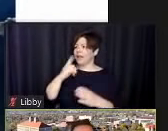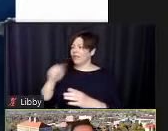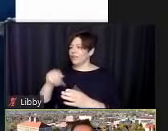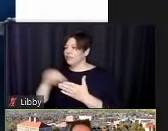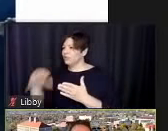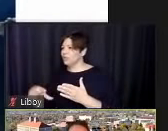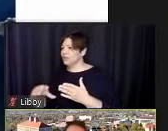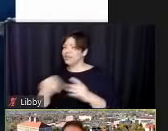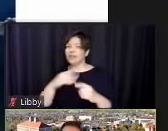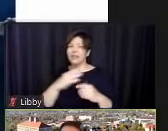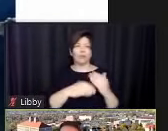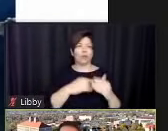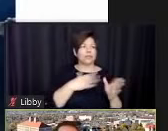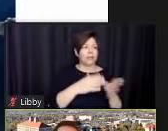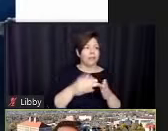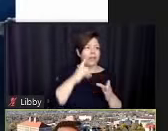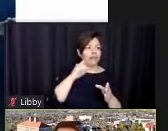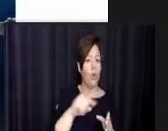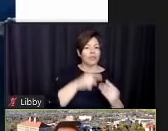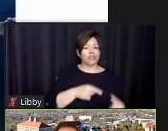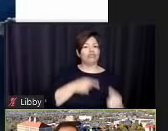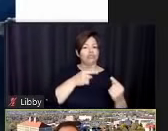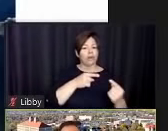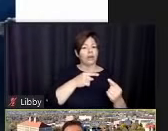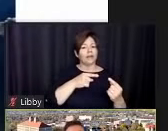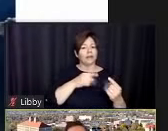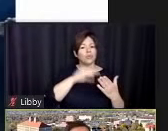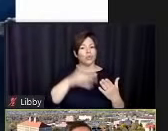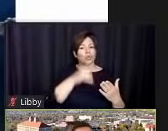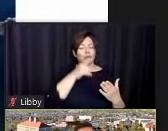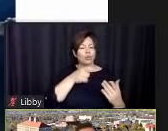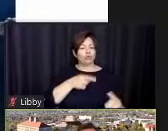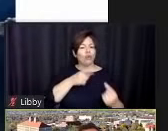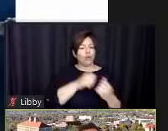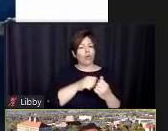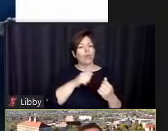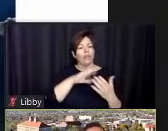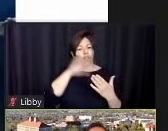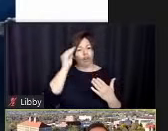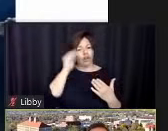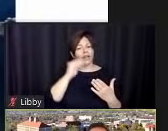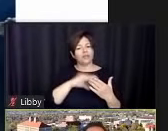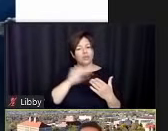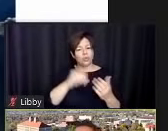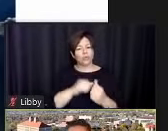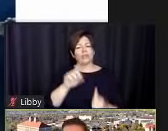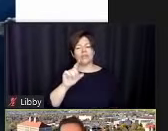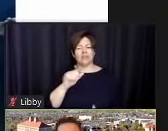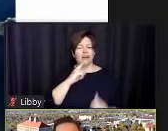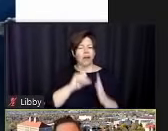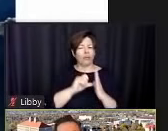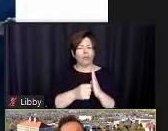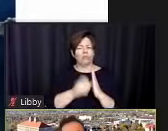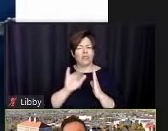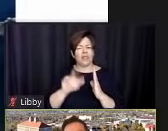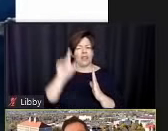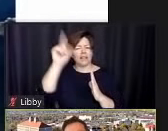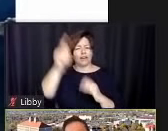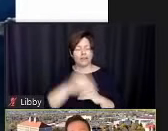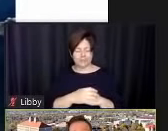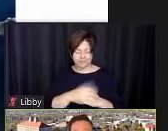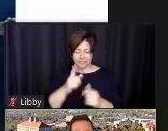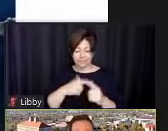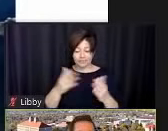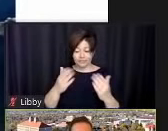process, I plan for these struggling learners, these students with disabilities, et cetera. I'll reinforce that in just a moment. And